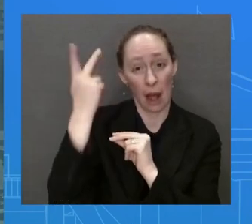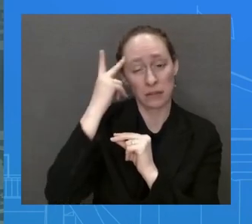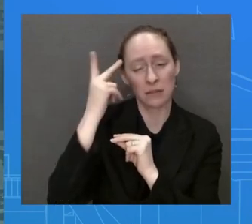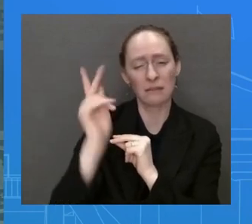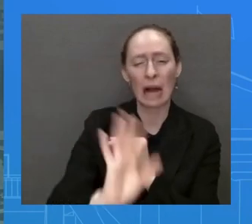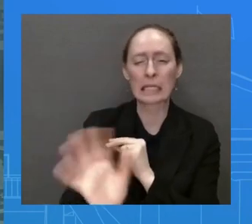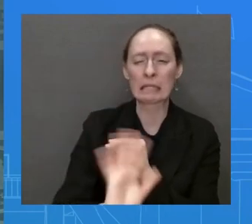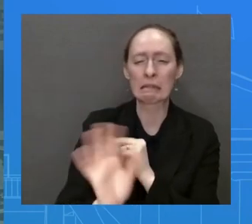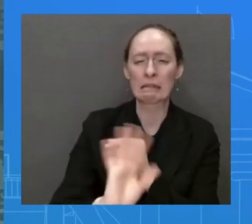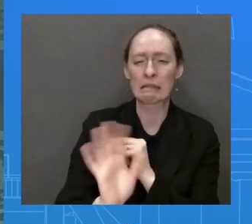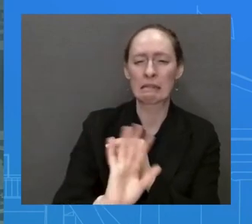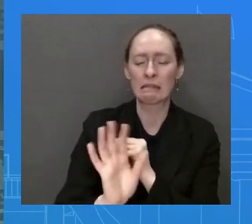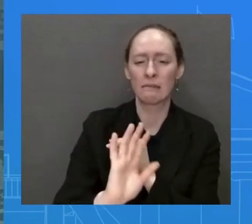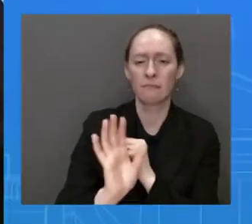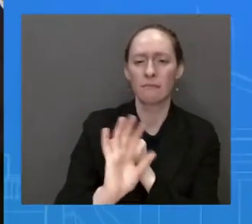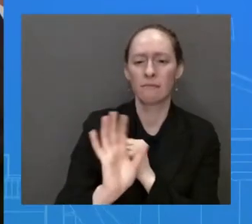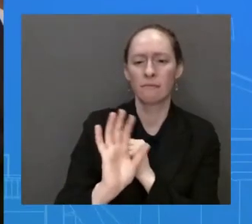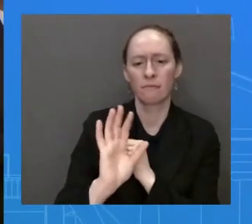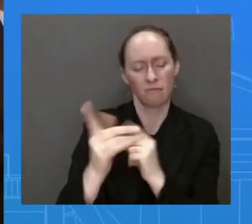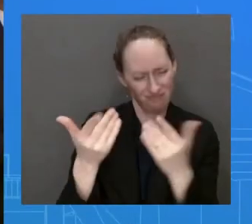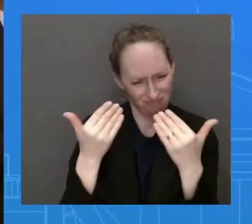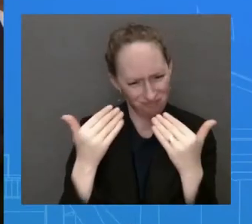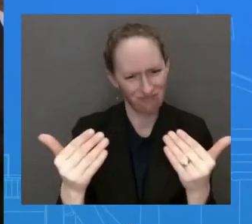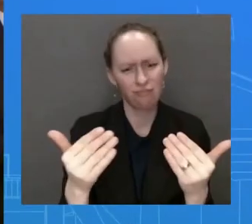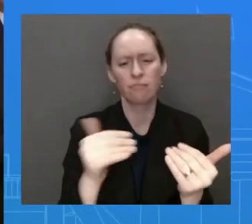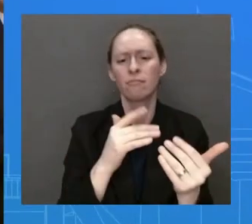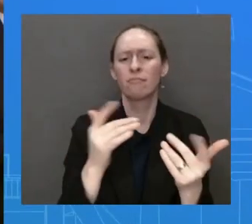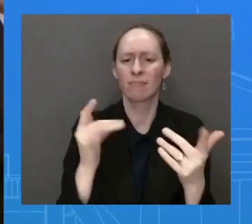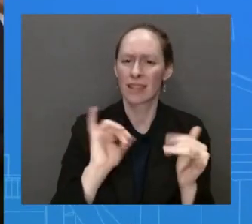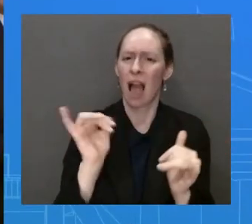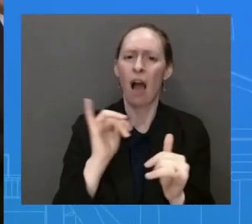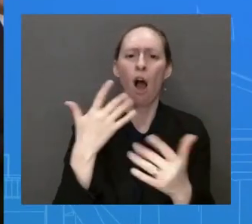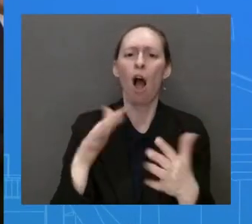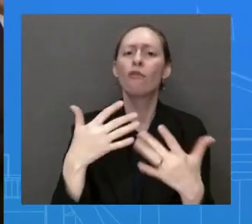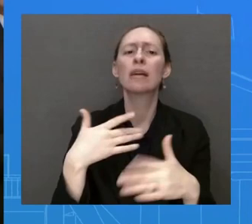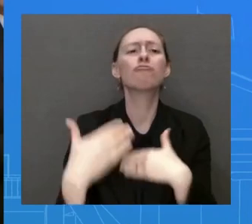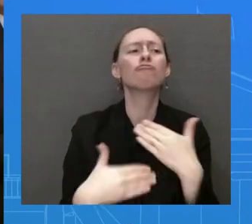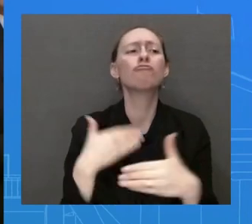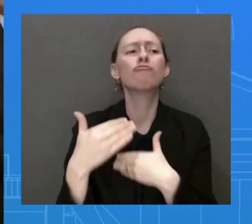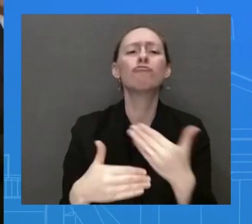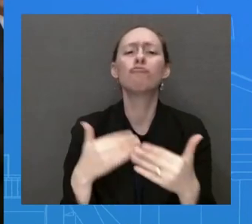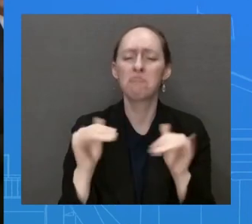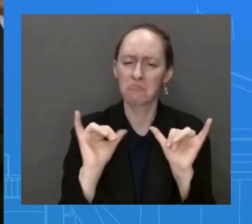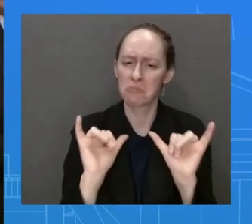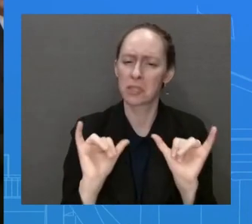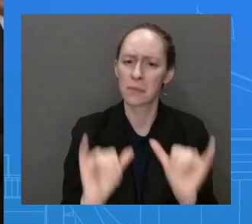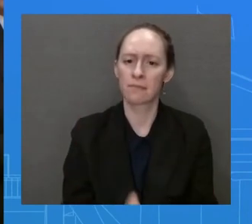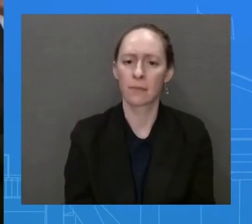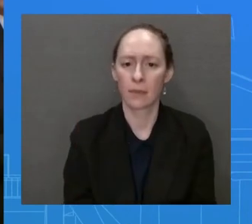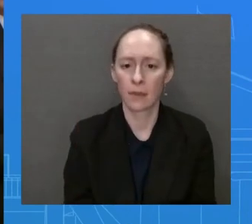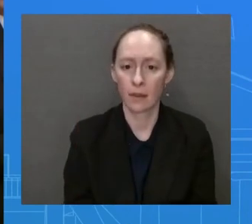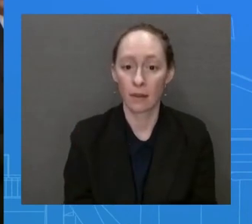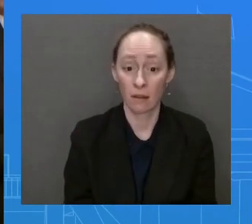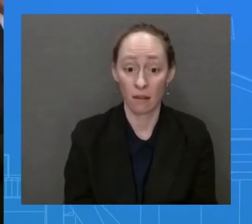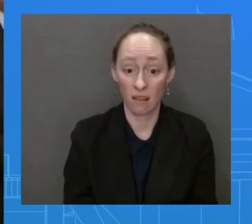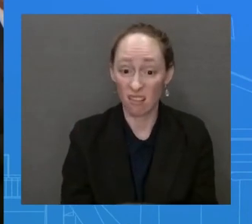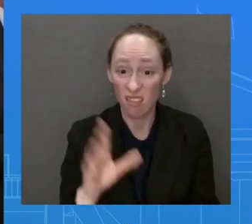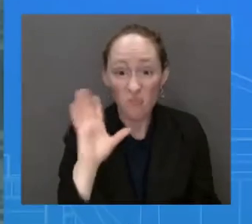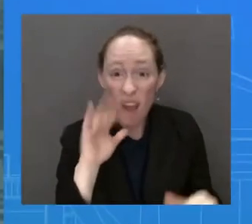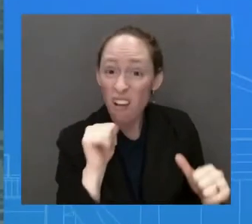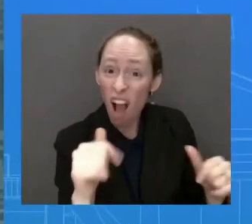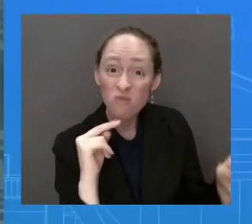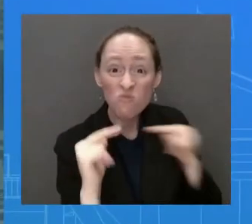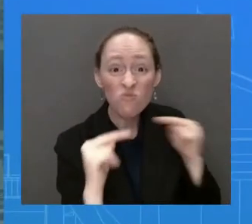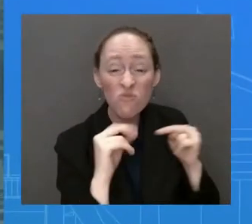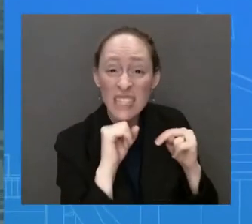that's how we see this process moving forward. You say that there'll be no negotiating. You will not negotiate anything involving spending. We're saying is